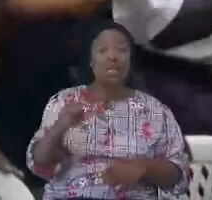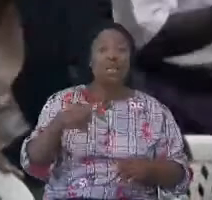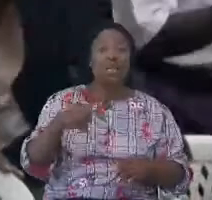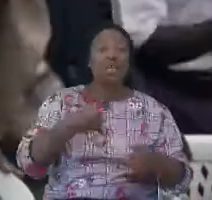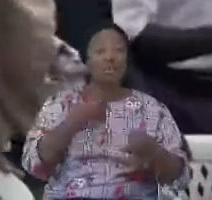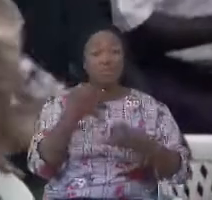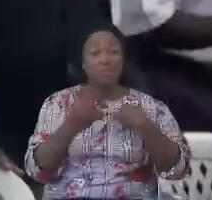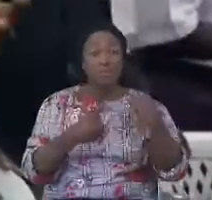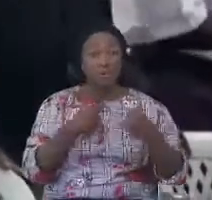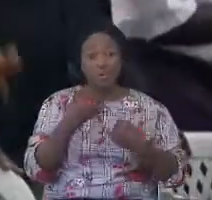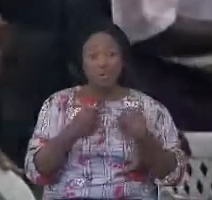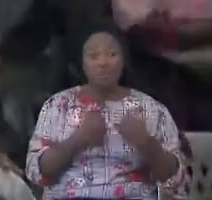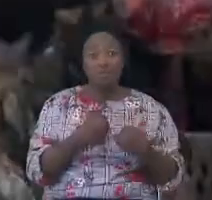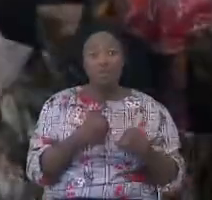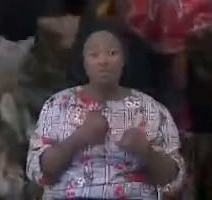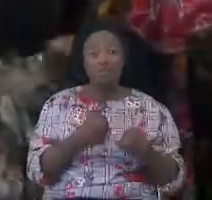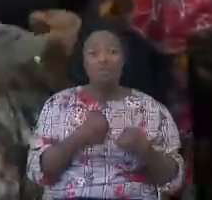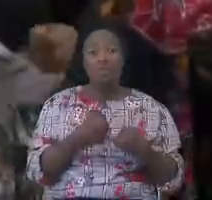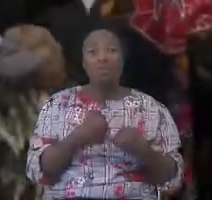eternal satisfaction